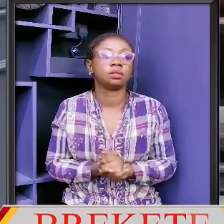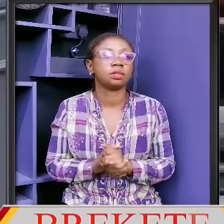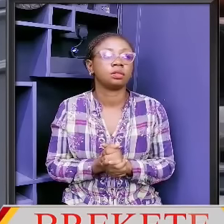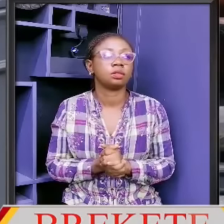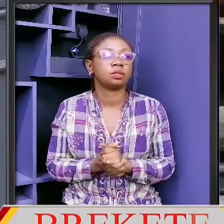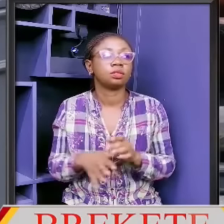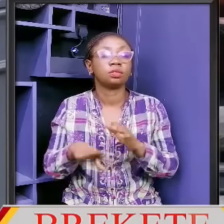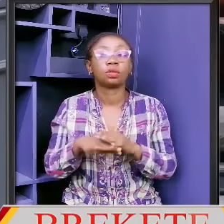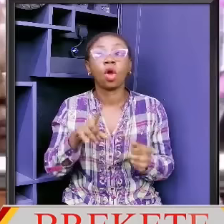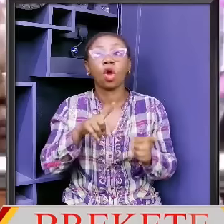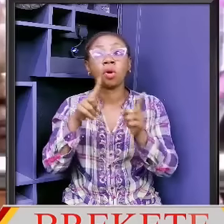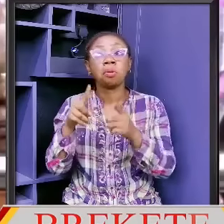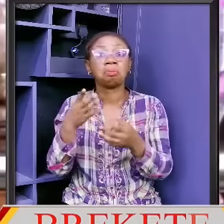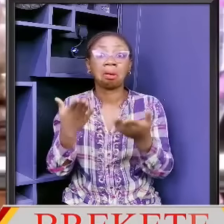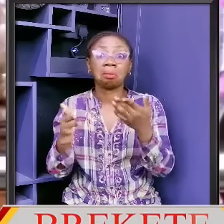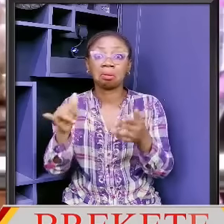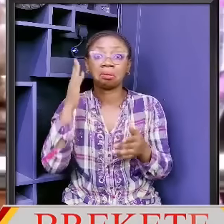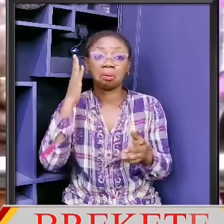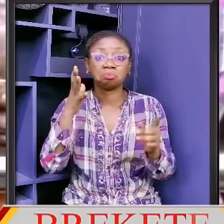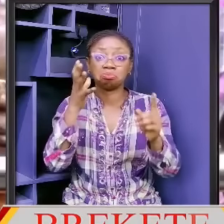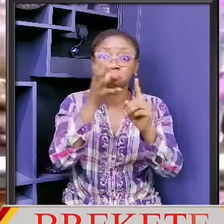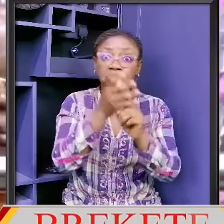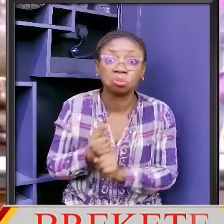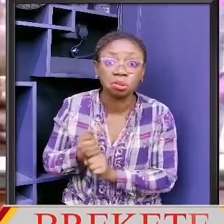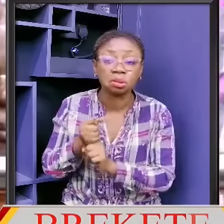No go they fit kidnap you.